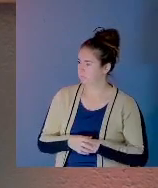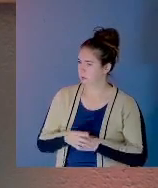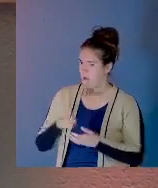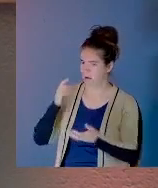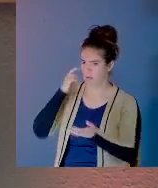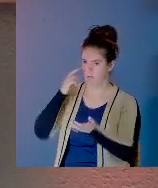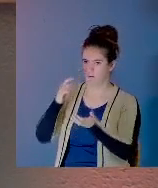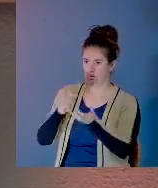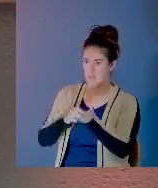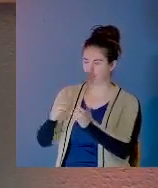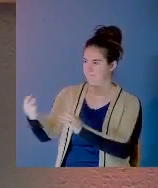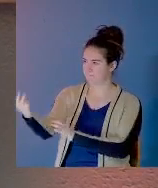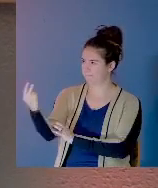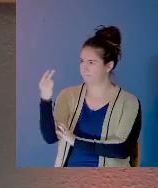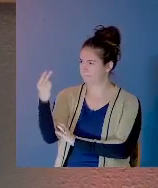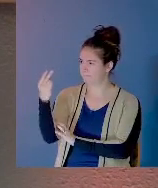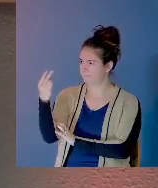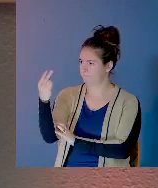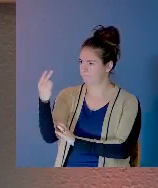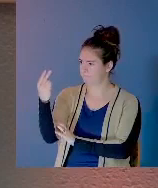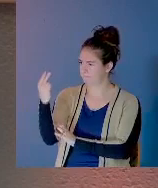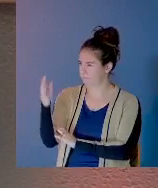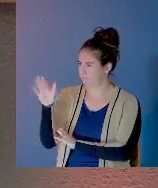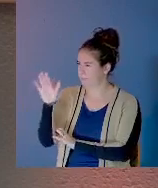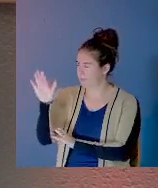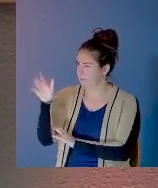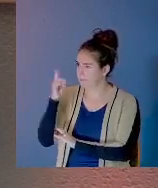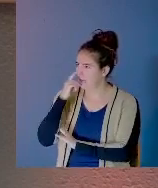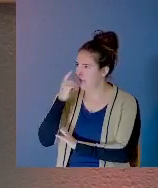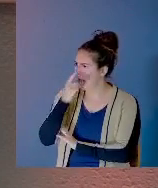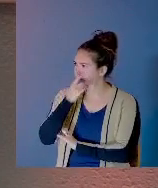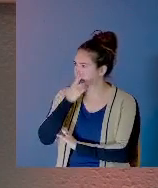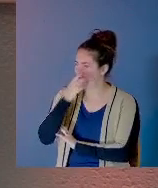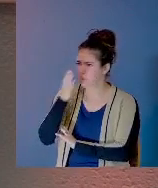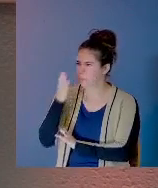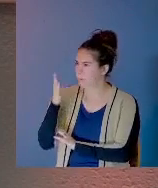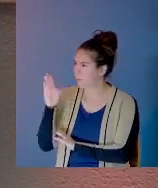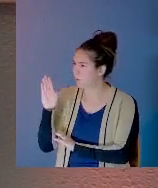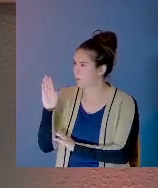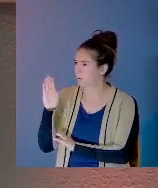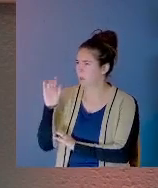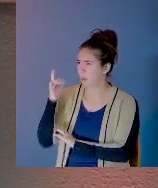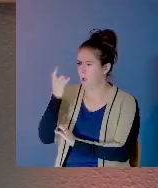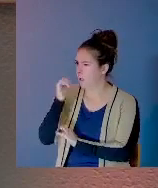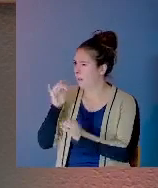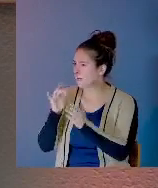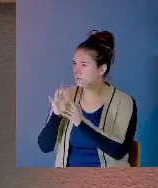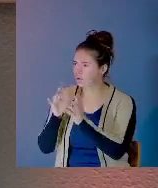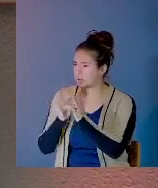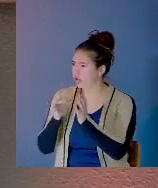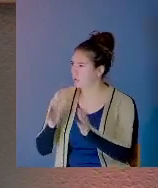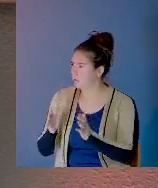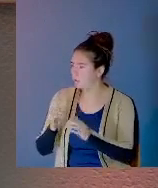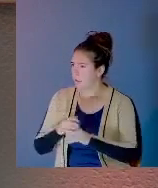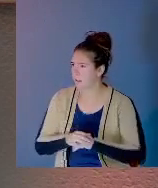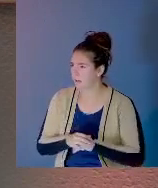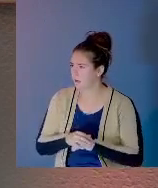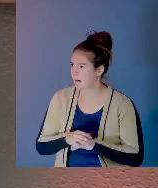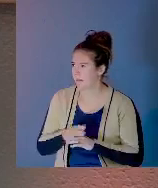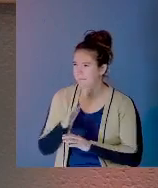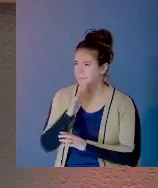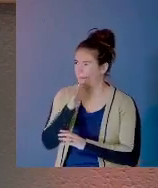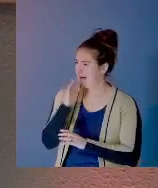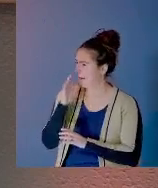eyes that were so much like Jesus. Mm-hmm. I had never, ever, ever seen that in anybody's